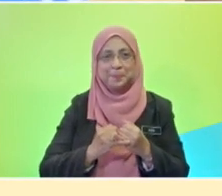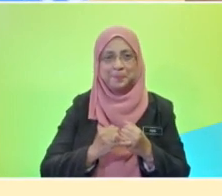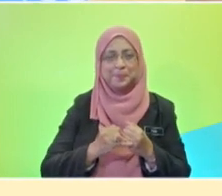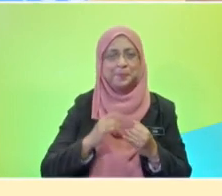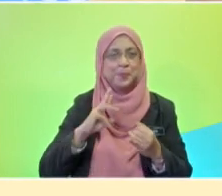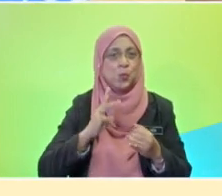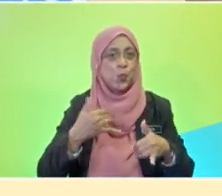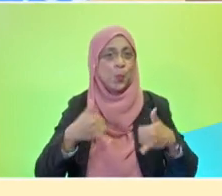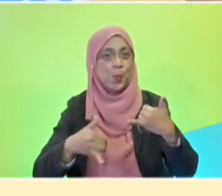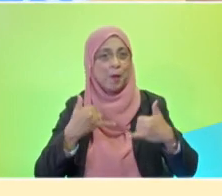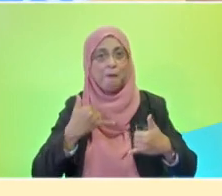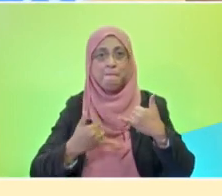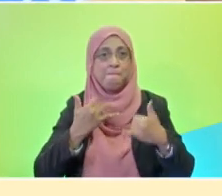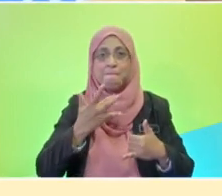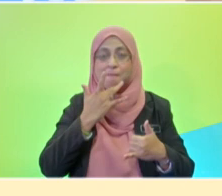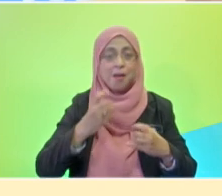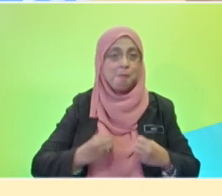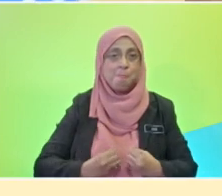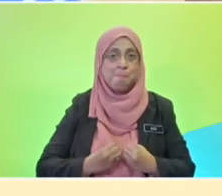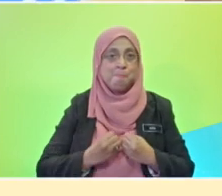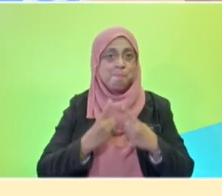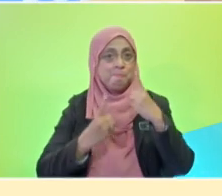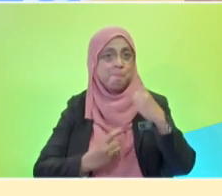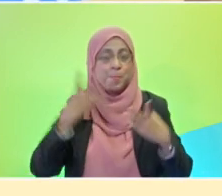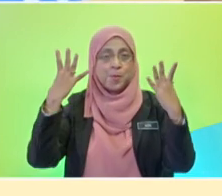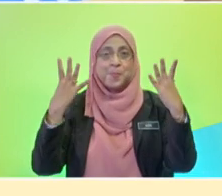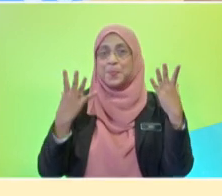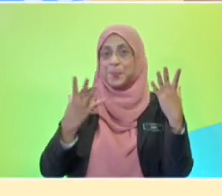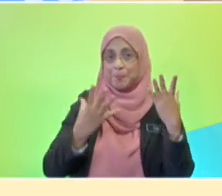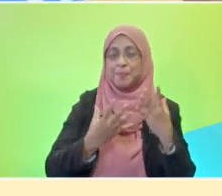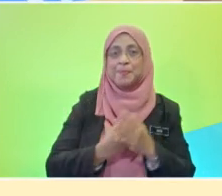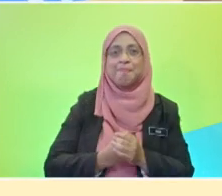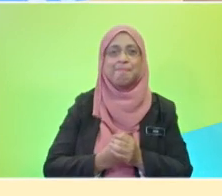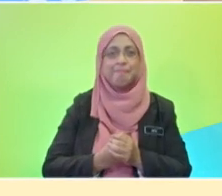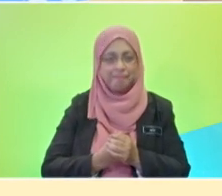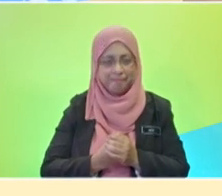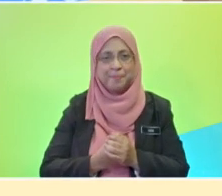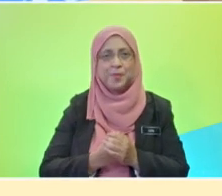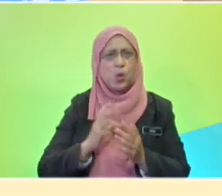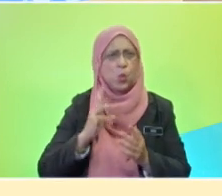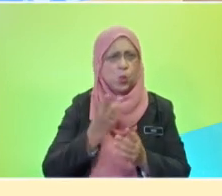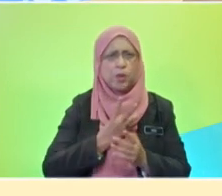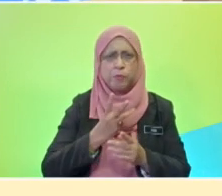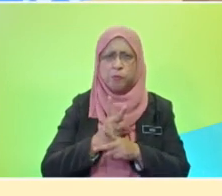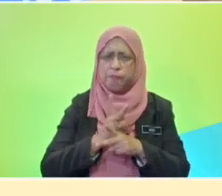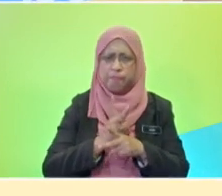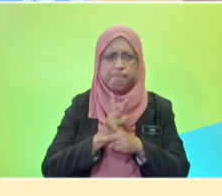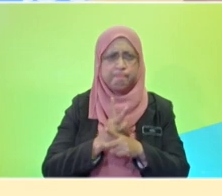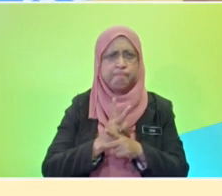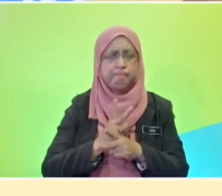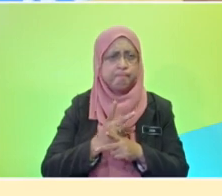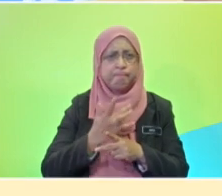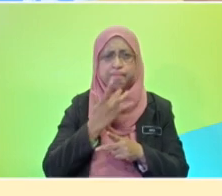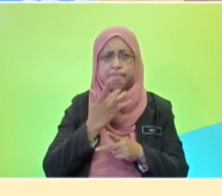play firecrackers. As you said just now, Chris, we have to be very careful when we play firecrackers. And we should